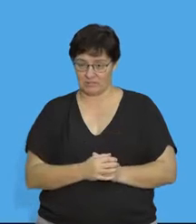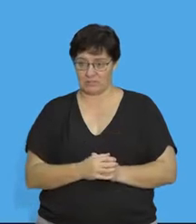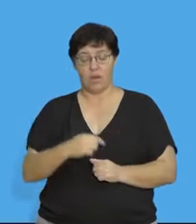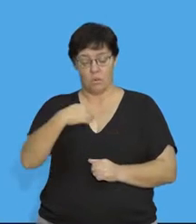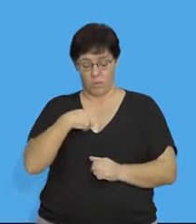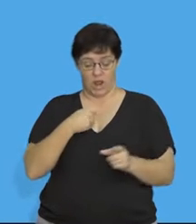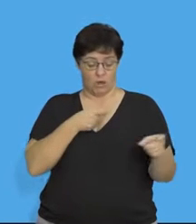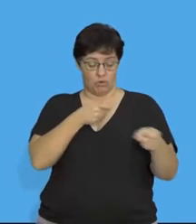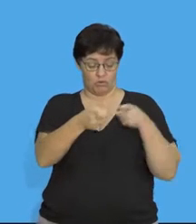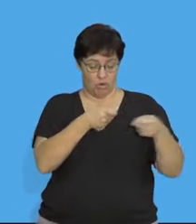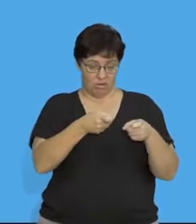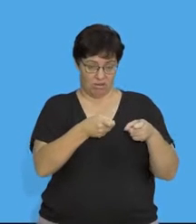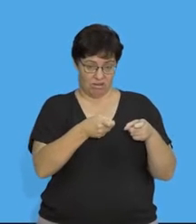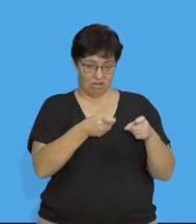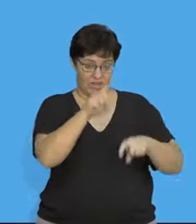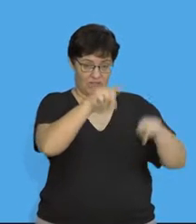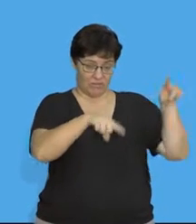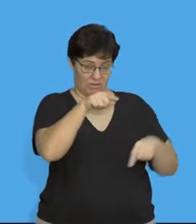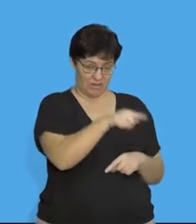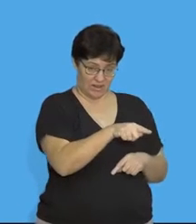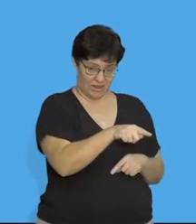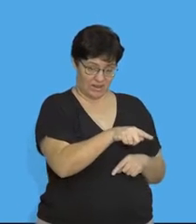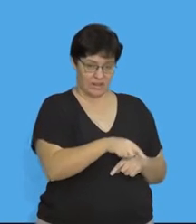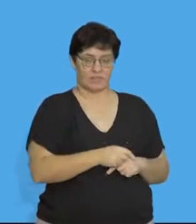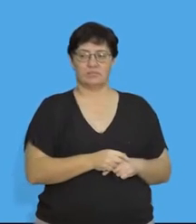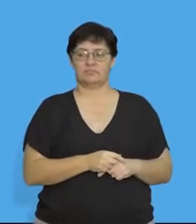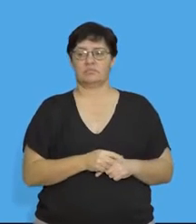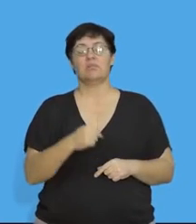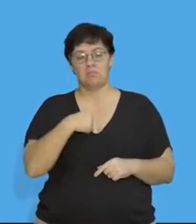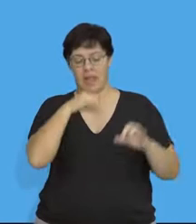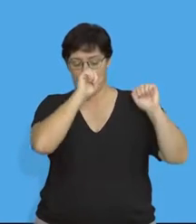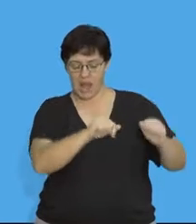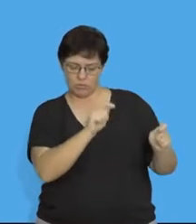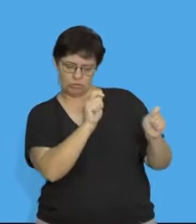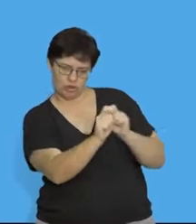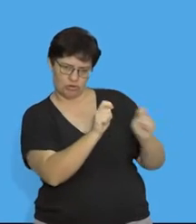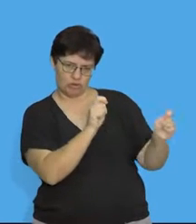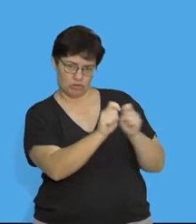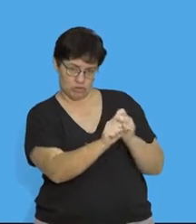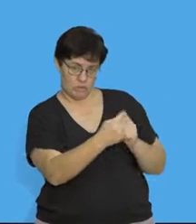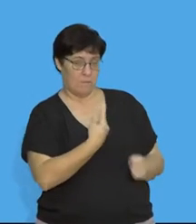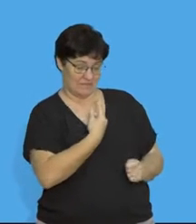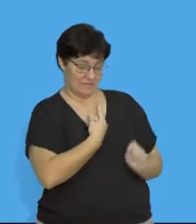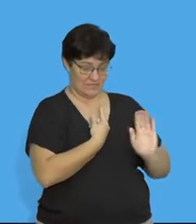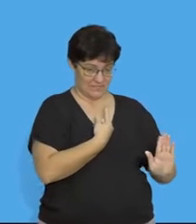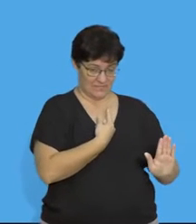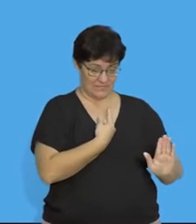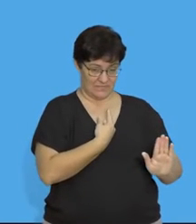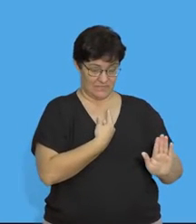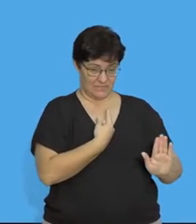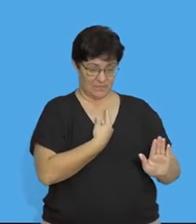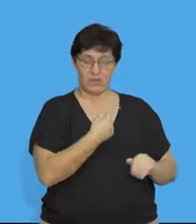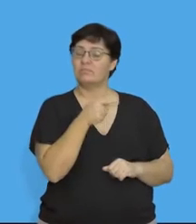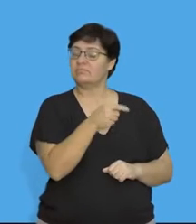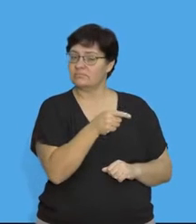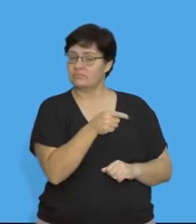control, so if you control the variable and you are allowed to change it, then that is called